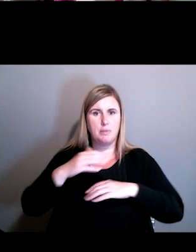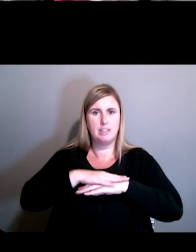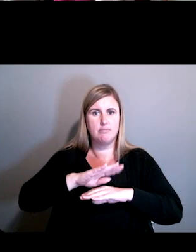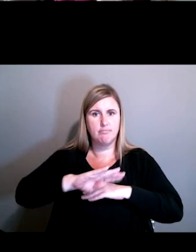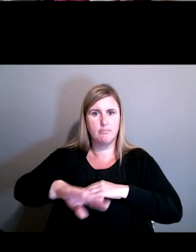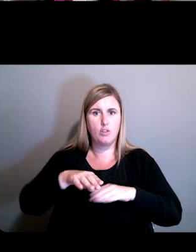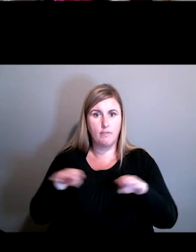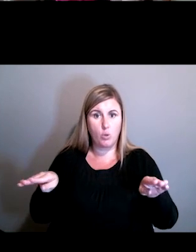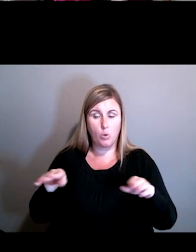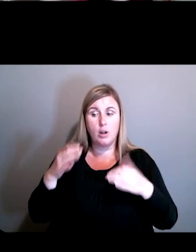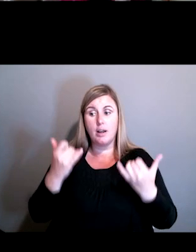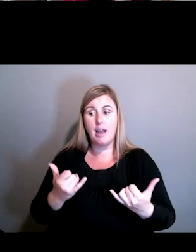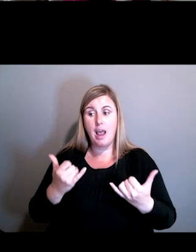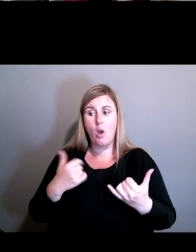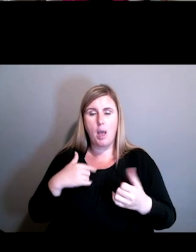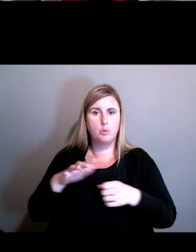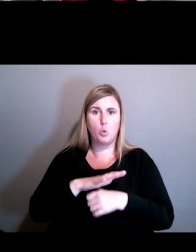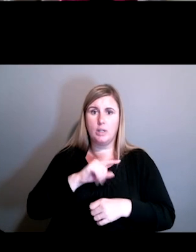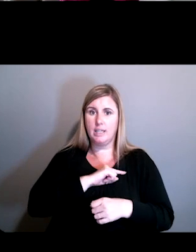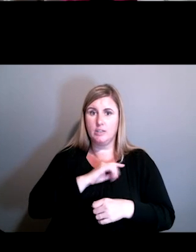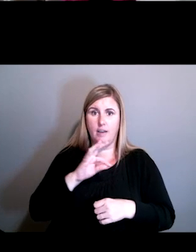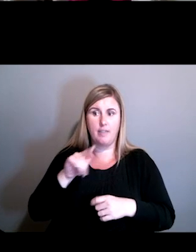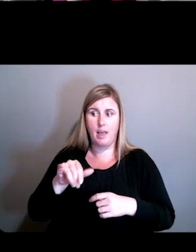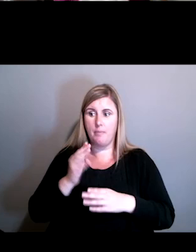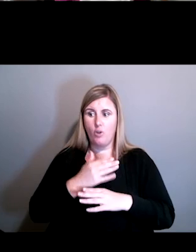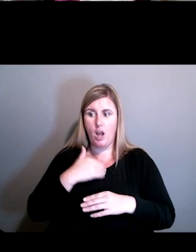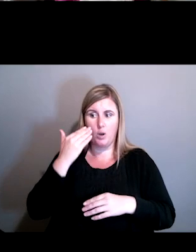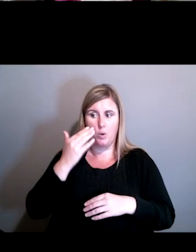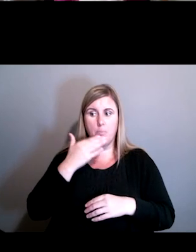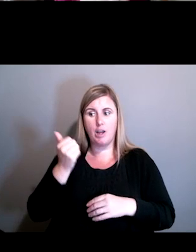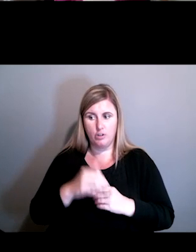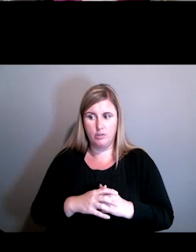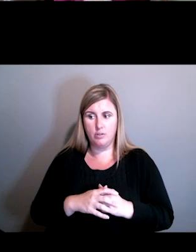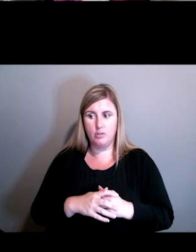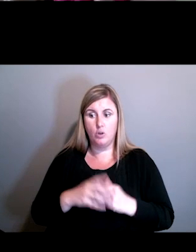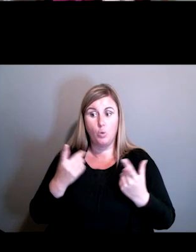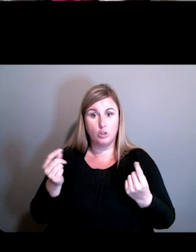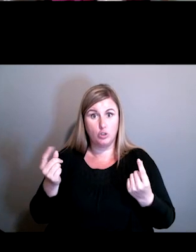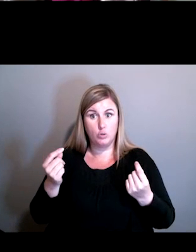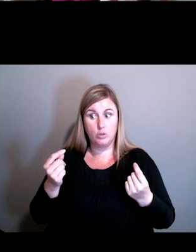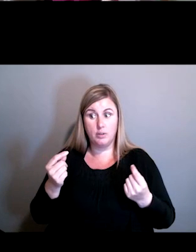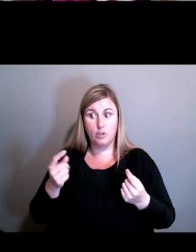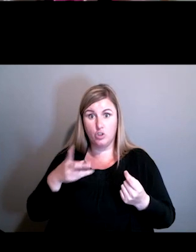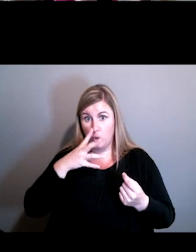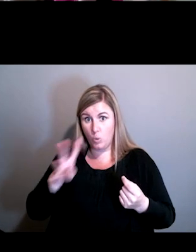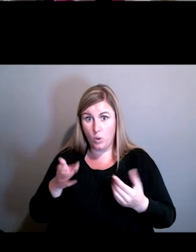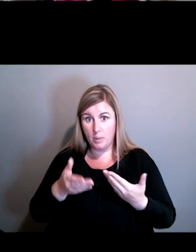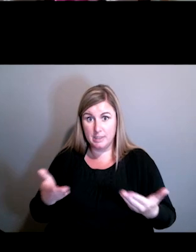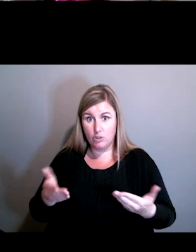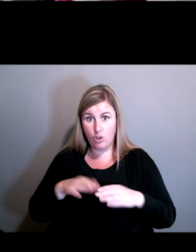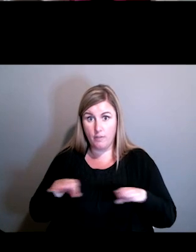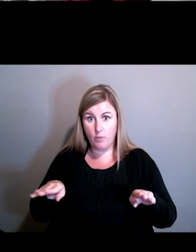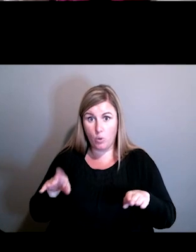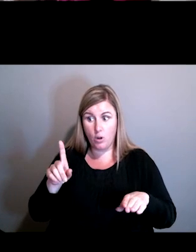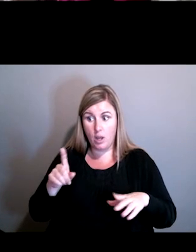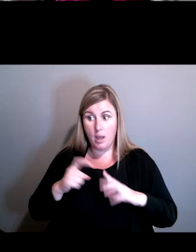of this one before I knew better. So what should you do? Should you ignore the materials on the floor and present a demand that can be done without